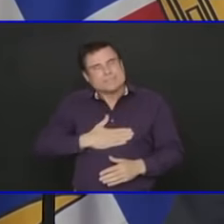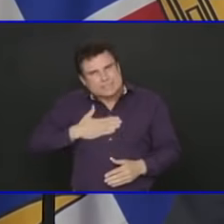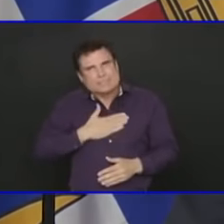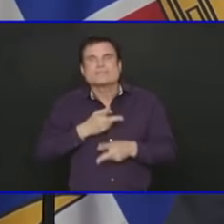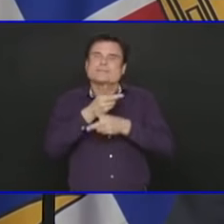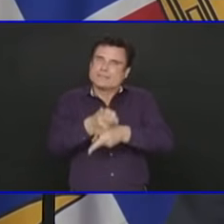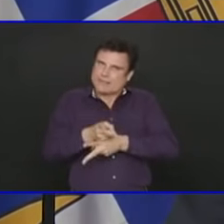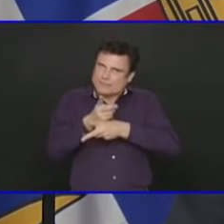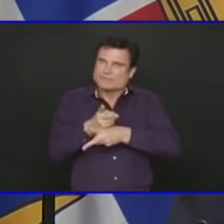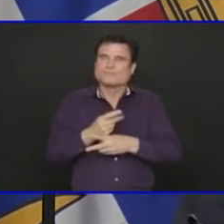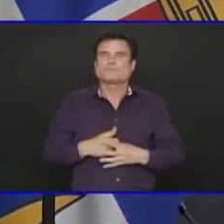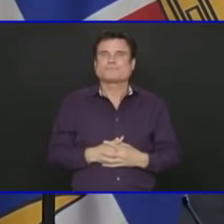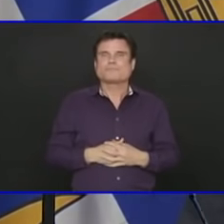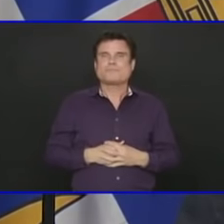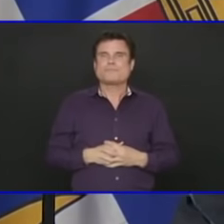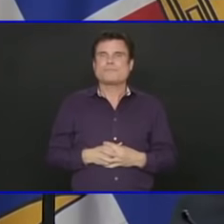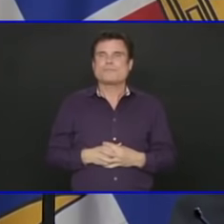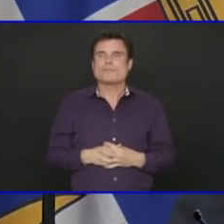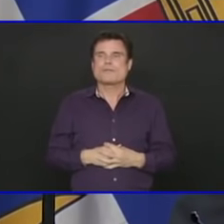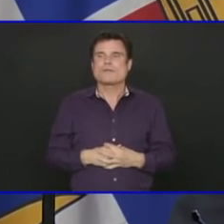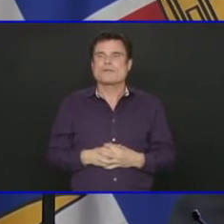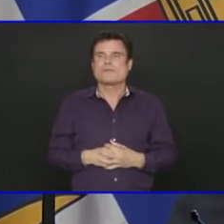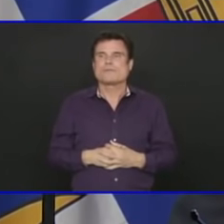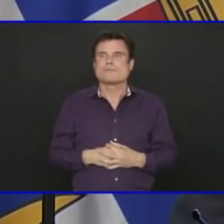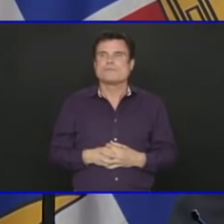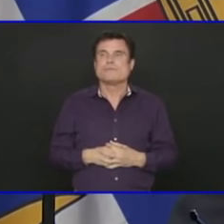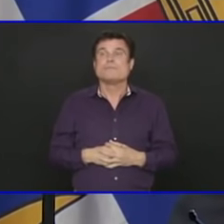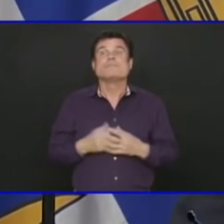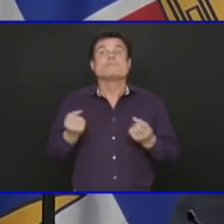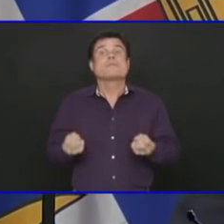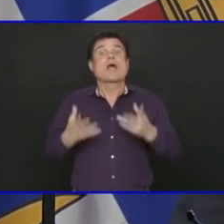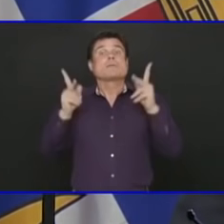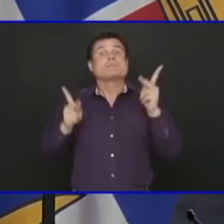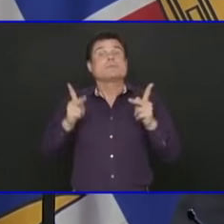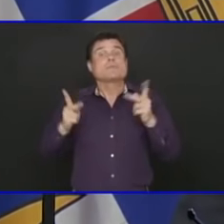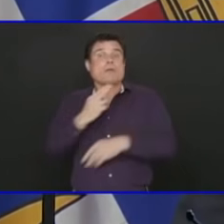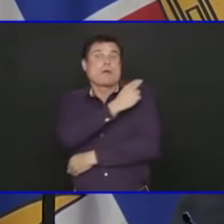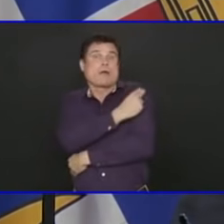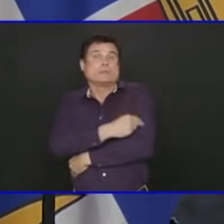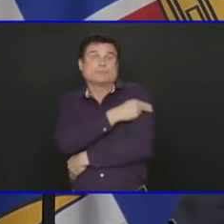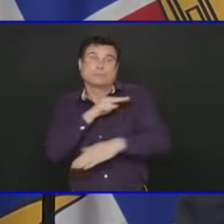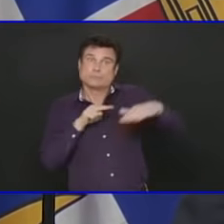BC who are in hospital, and of those, 20 are currently in critical care.